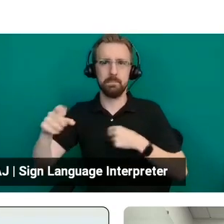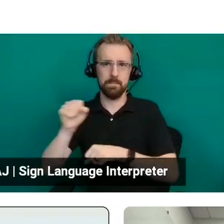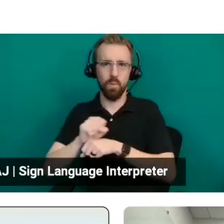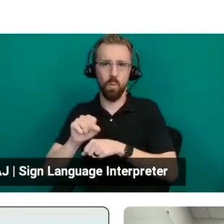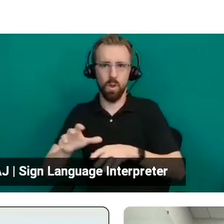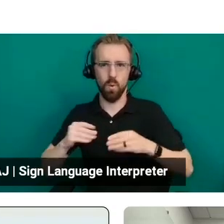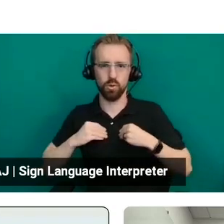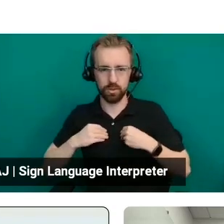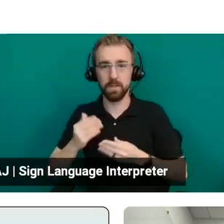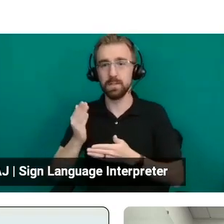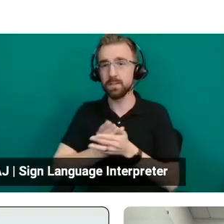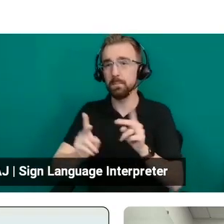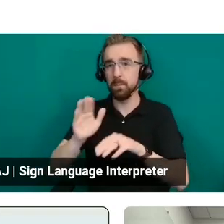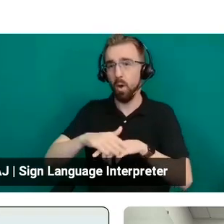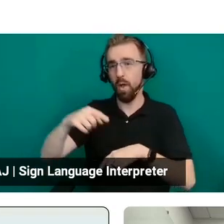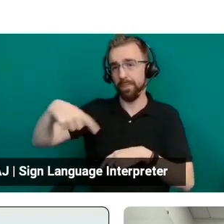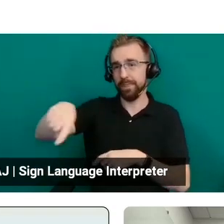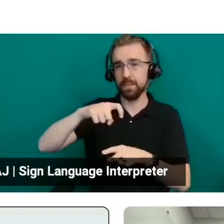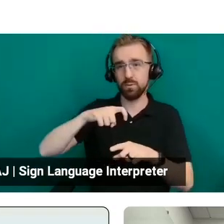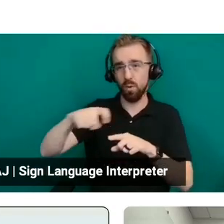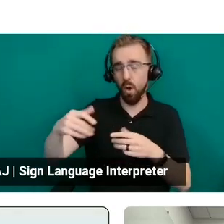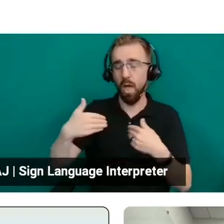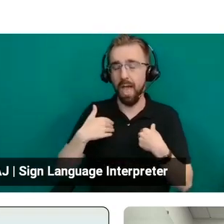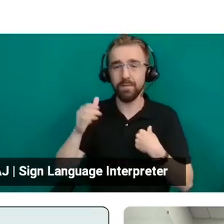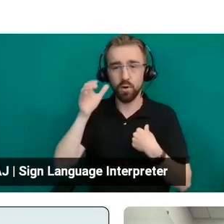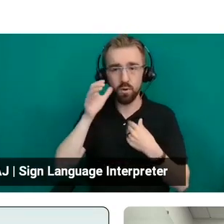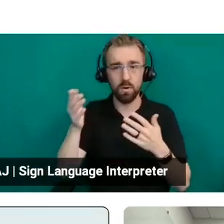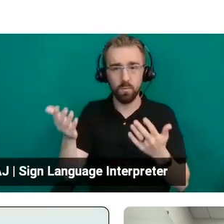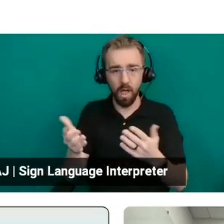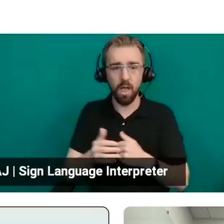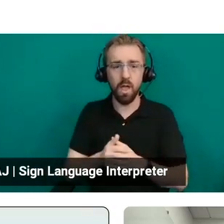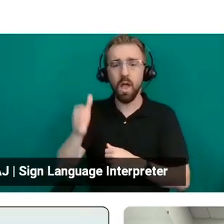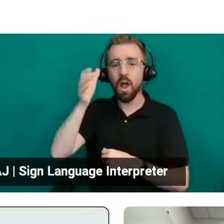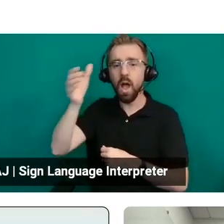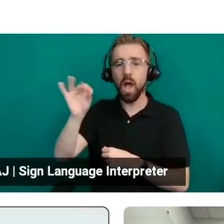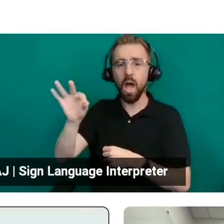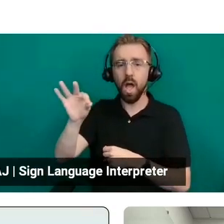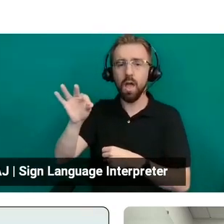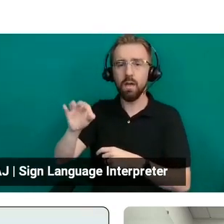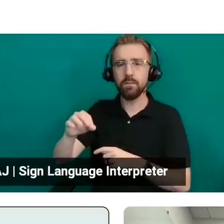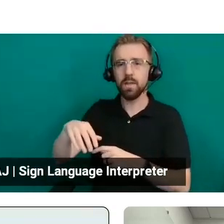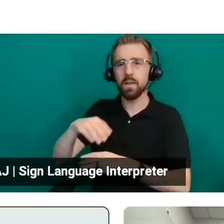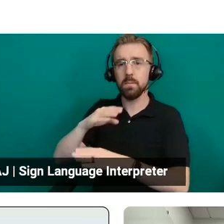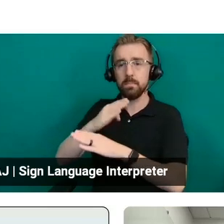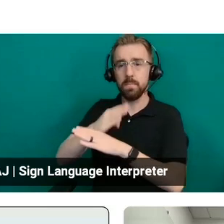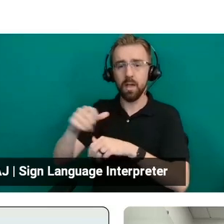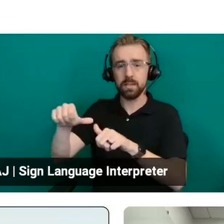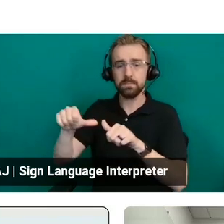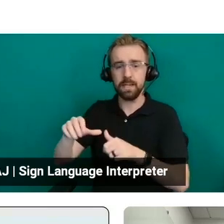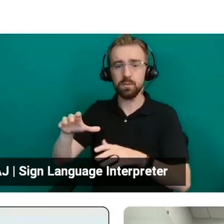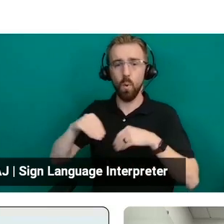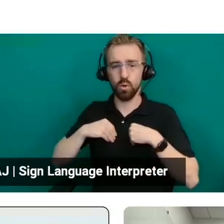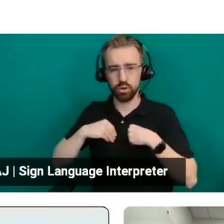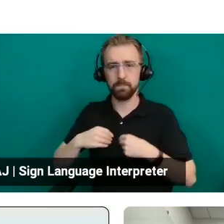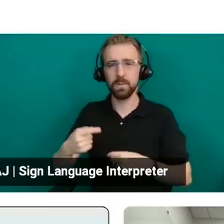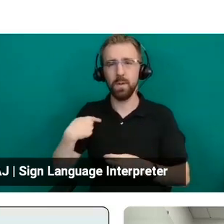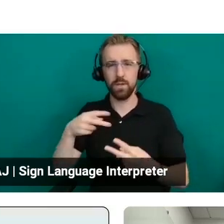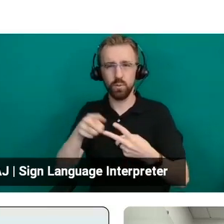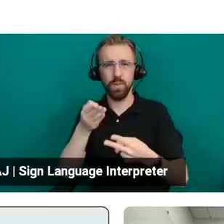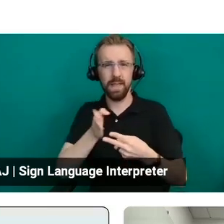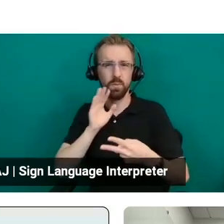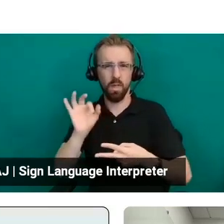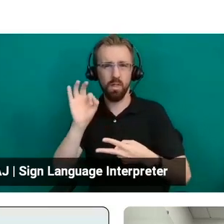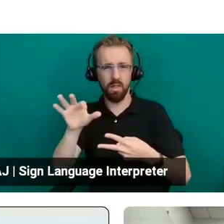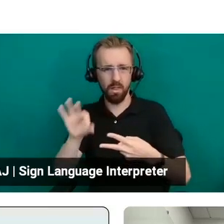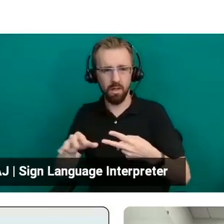that some folks on this call may have come across is this concept of broad-based ownership. And so two things I'll